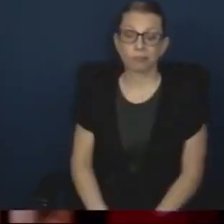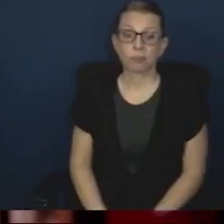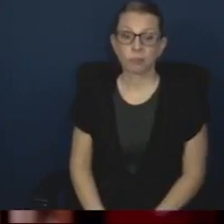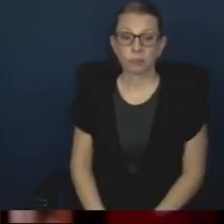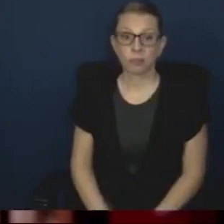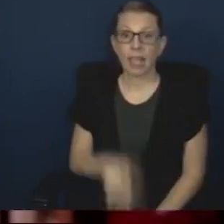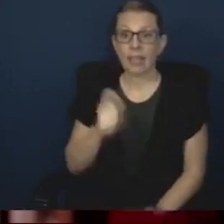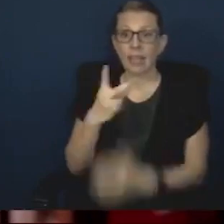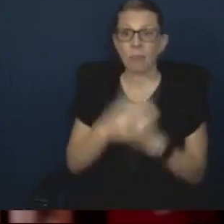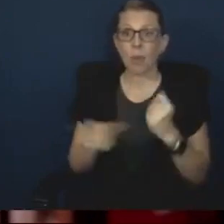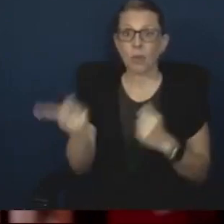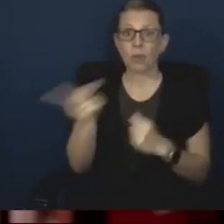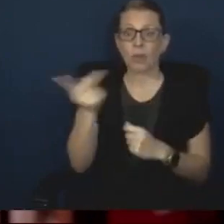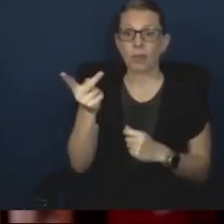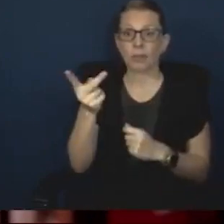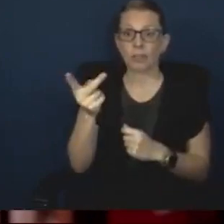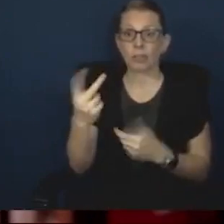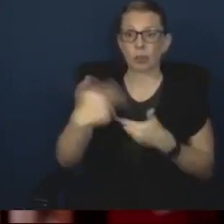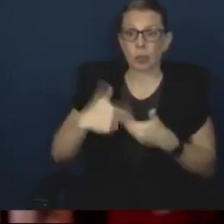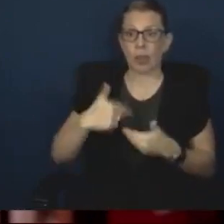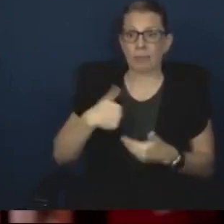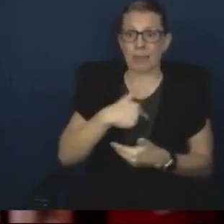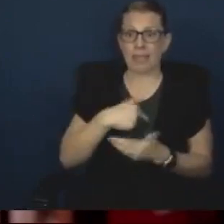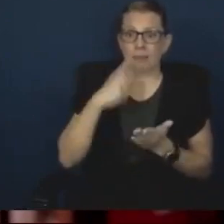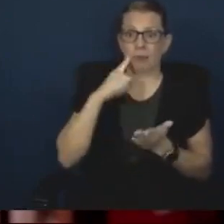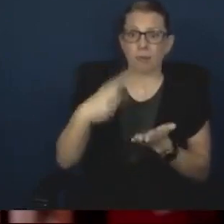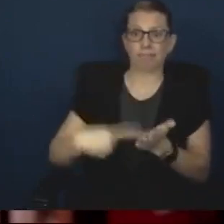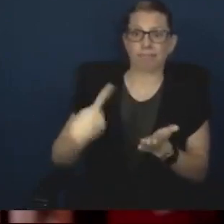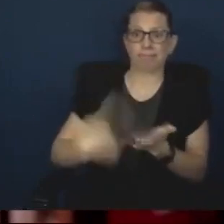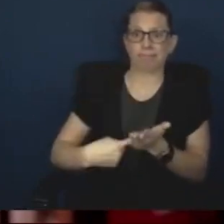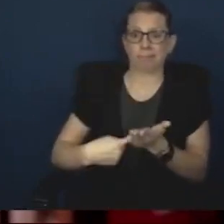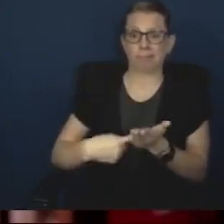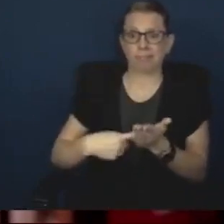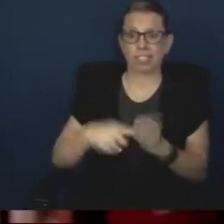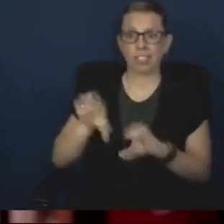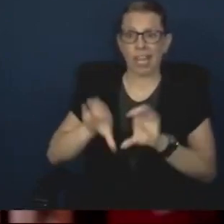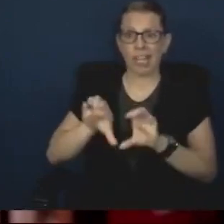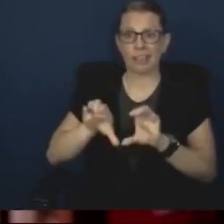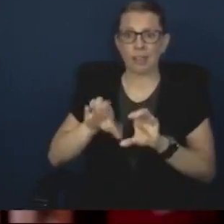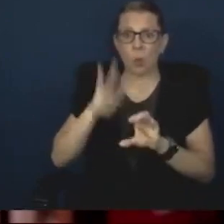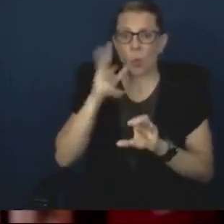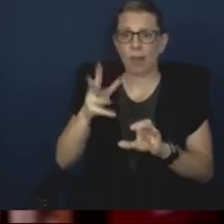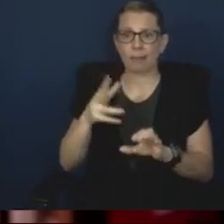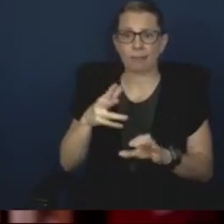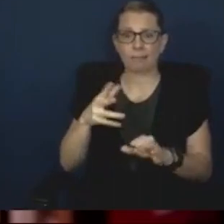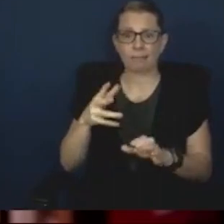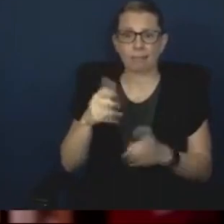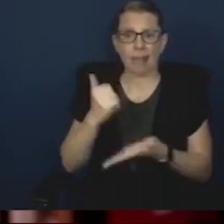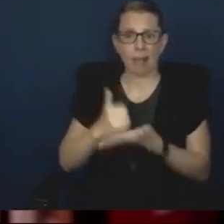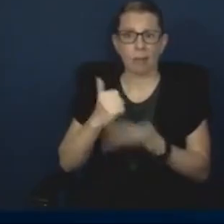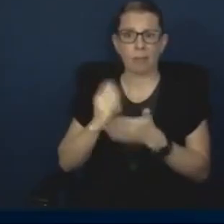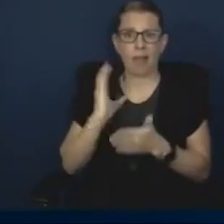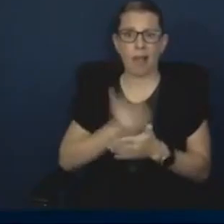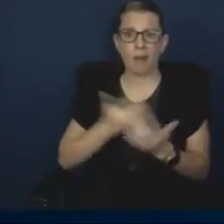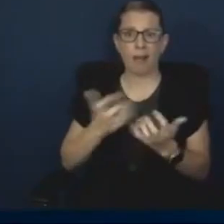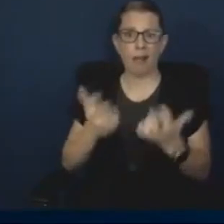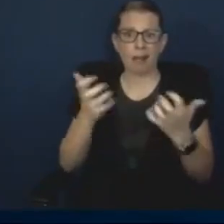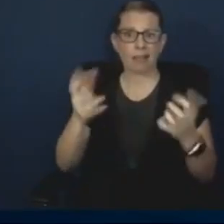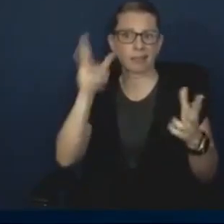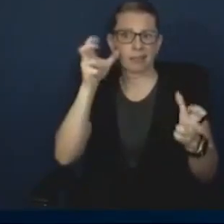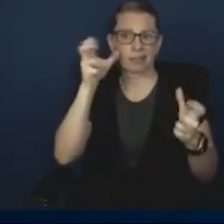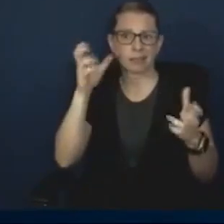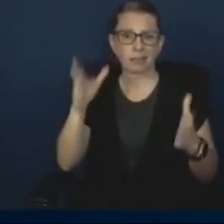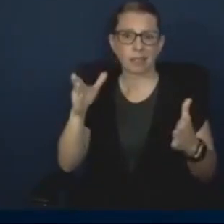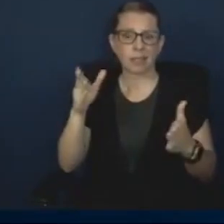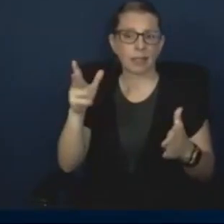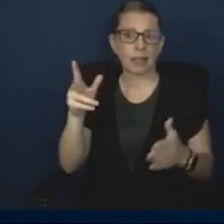you on TWIV to chat, because it would really help our audience to hear you guys saying things like that. Yeah. Well, when we're from the